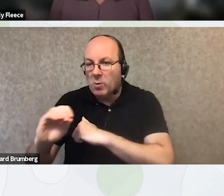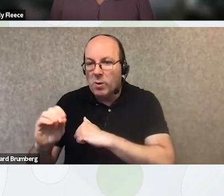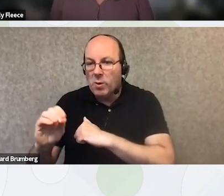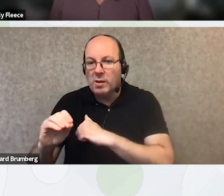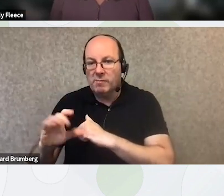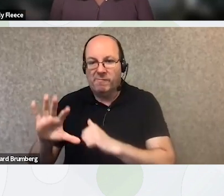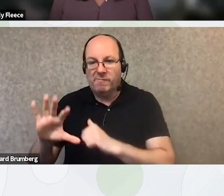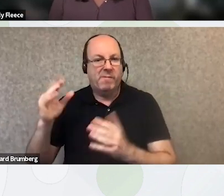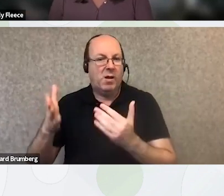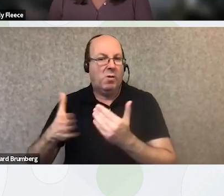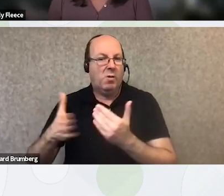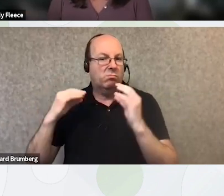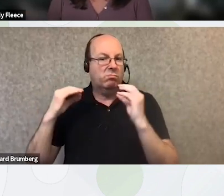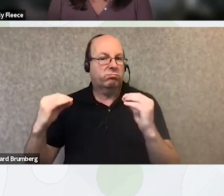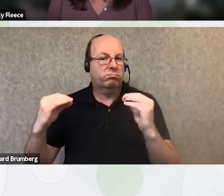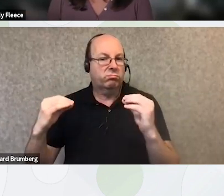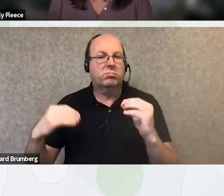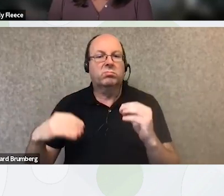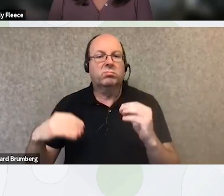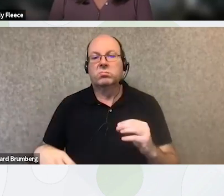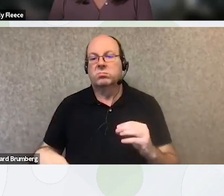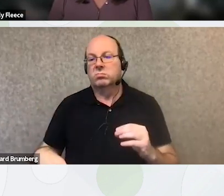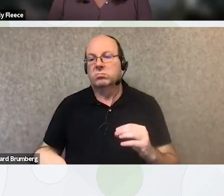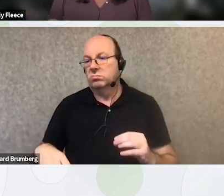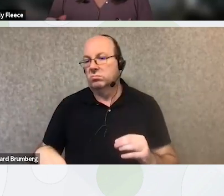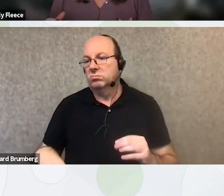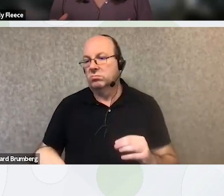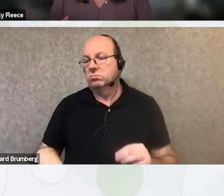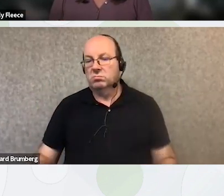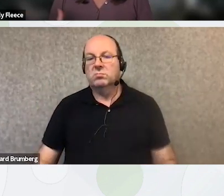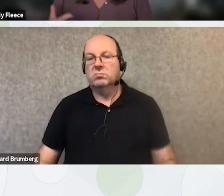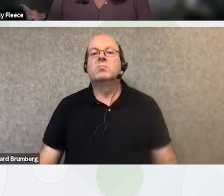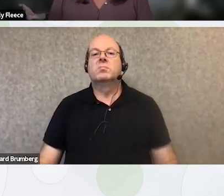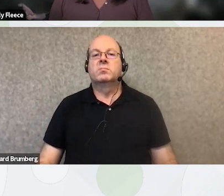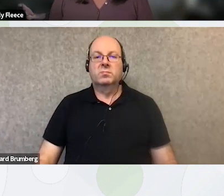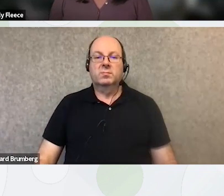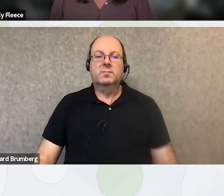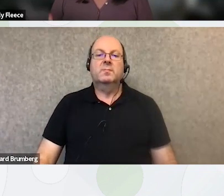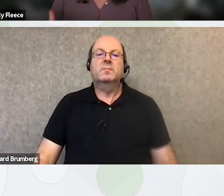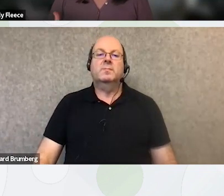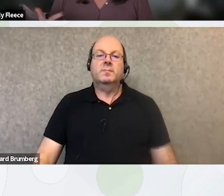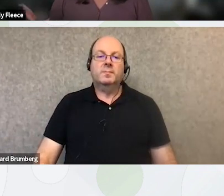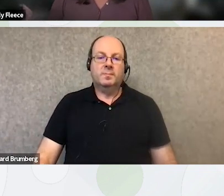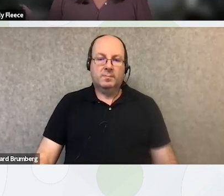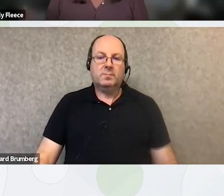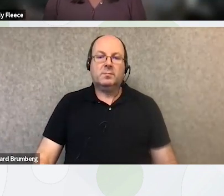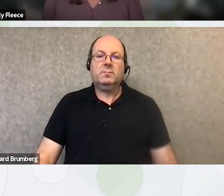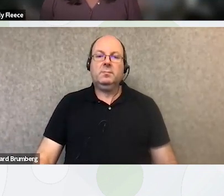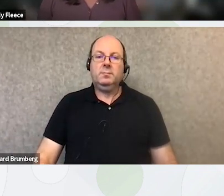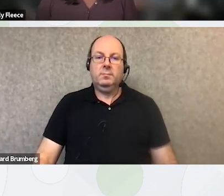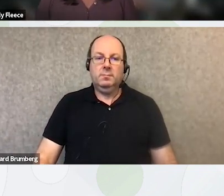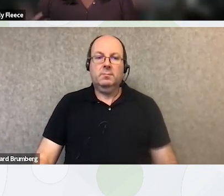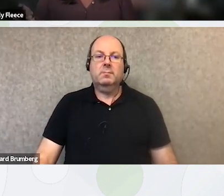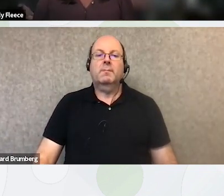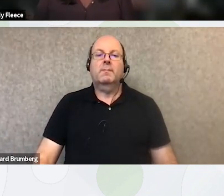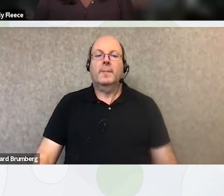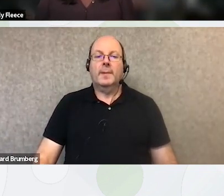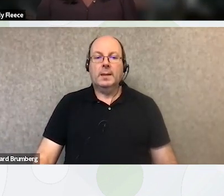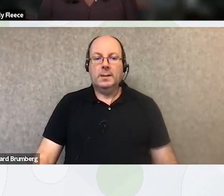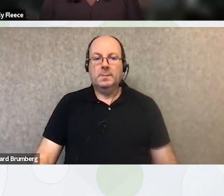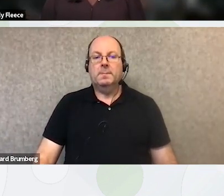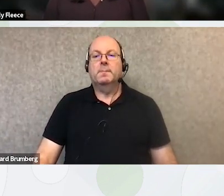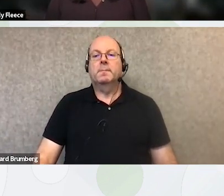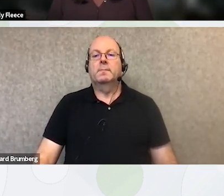were underpowered to estimate the effect or the efficacy against RSV-associated hospitalization and